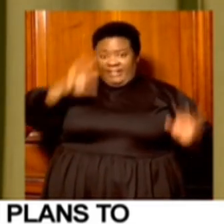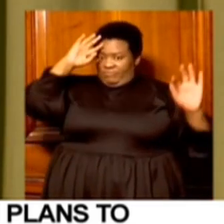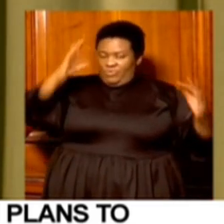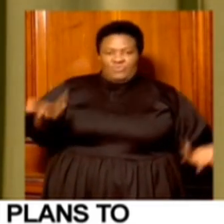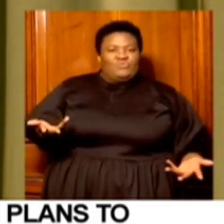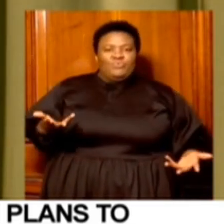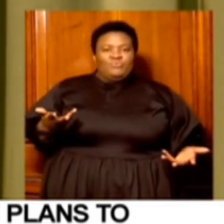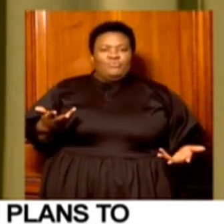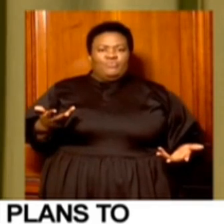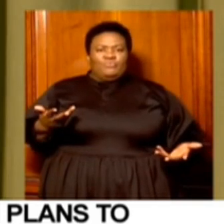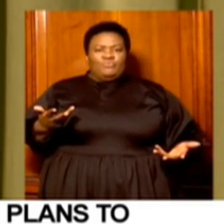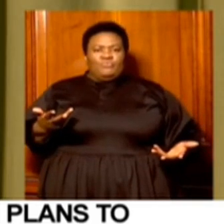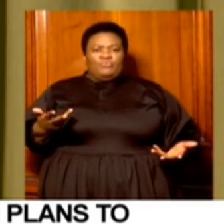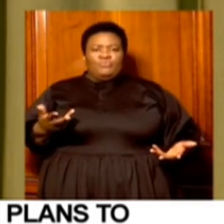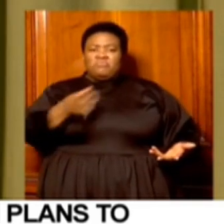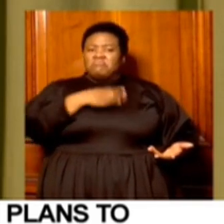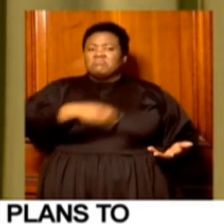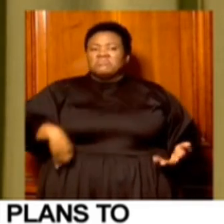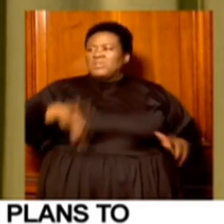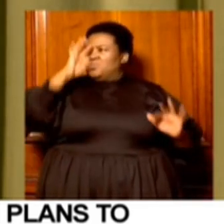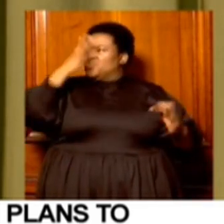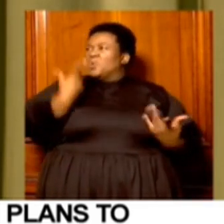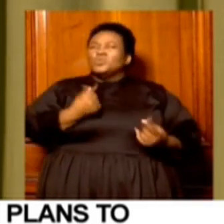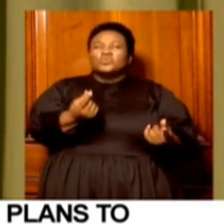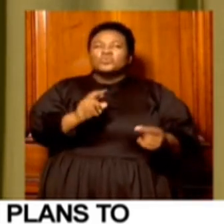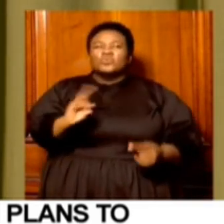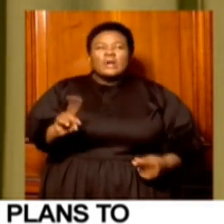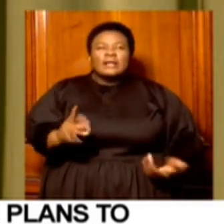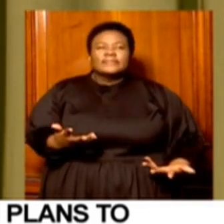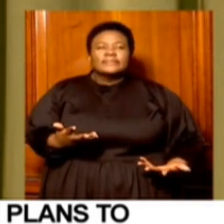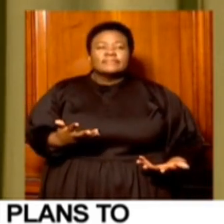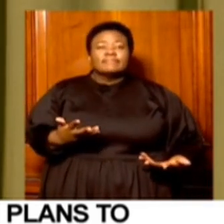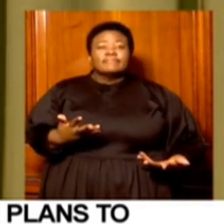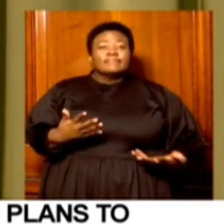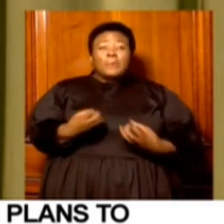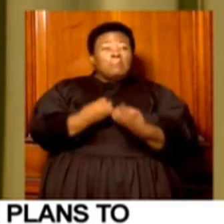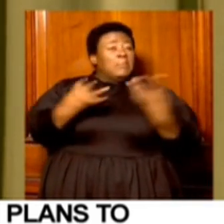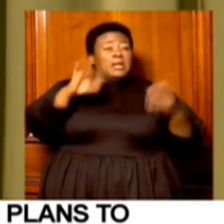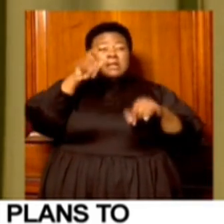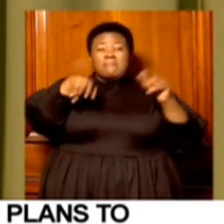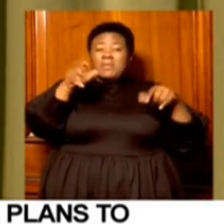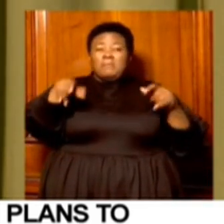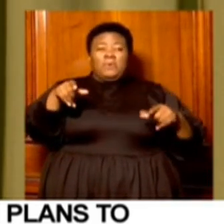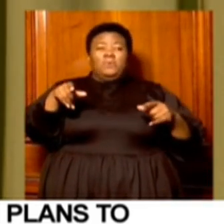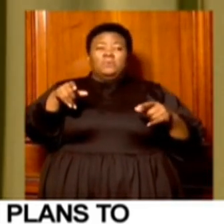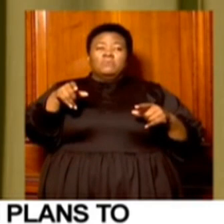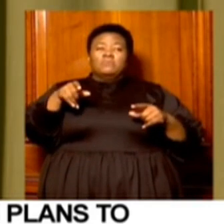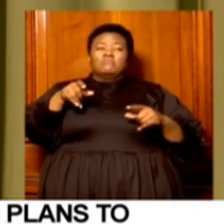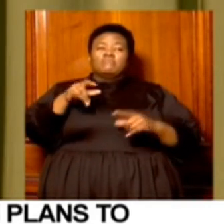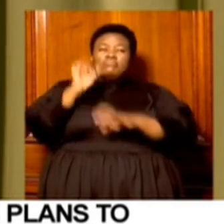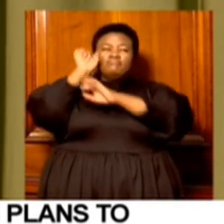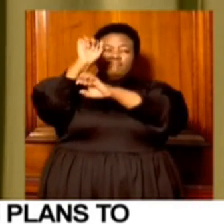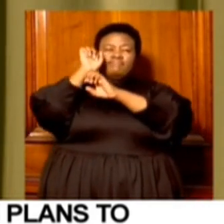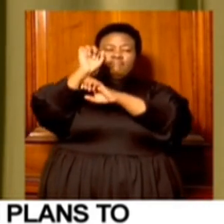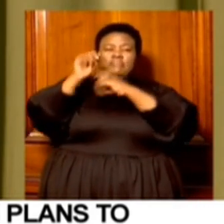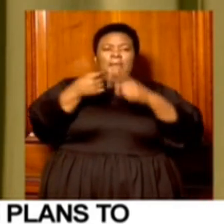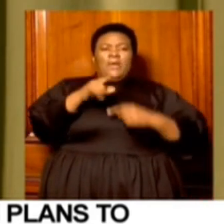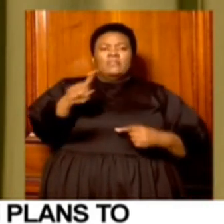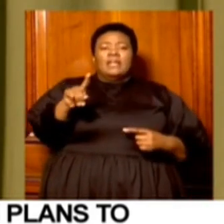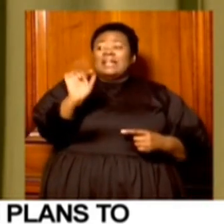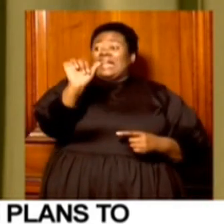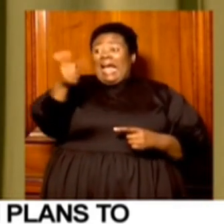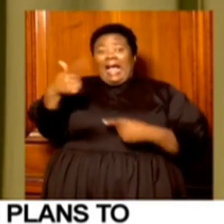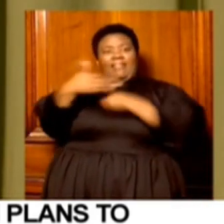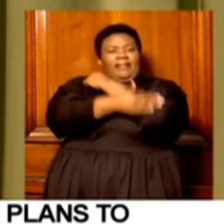fear, and they openly campaign about it. That is South Africa. In other countries, you will never find that.